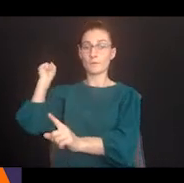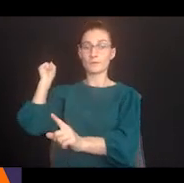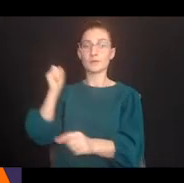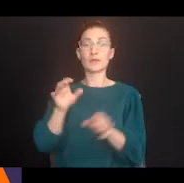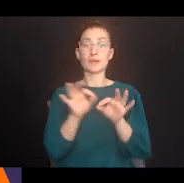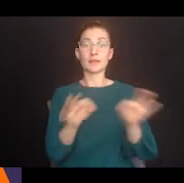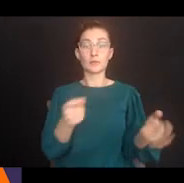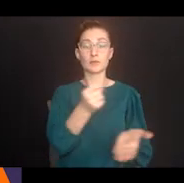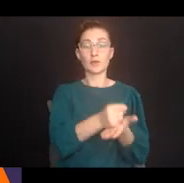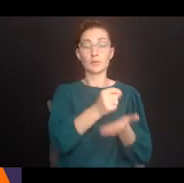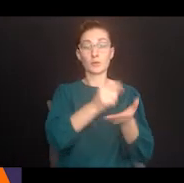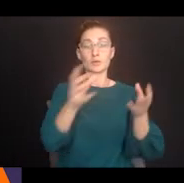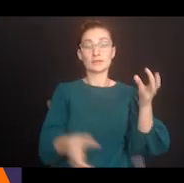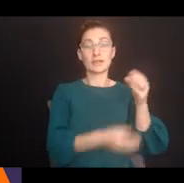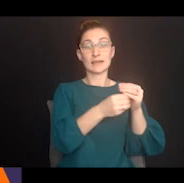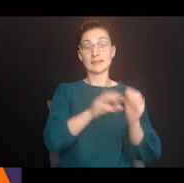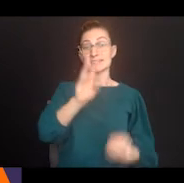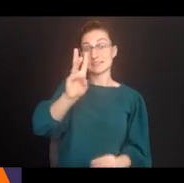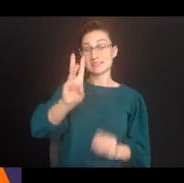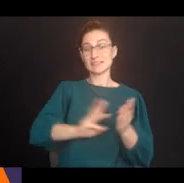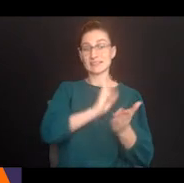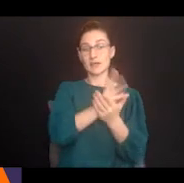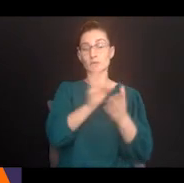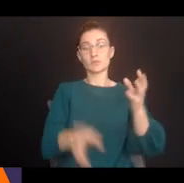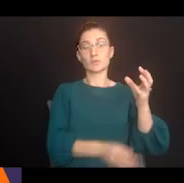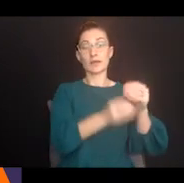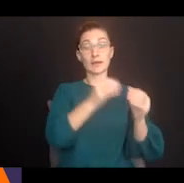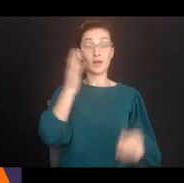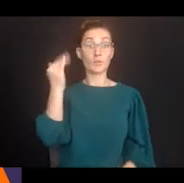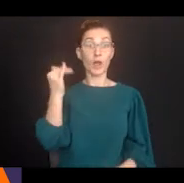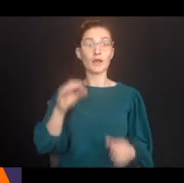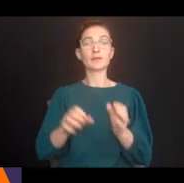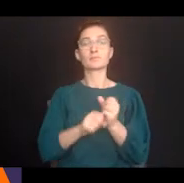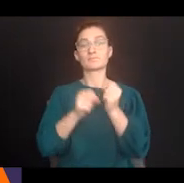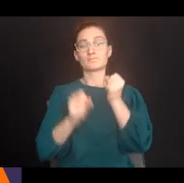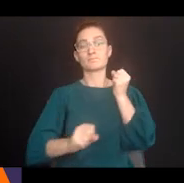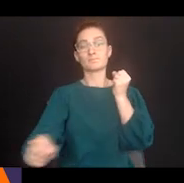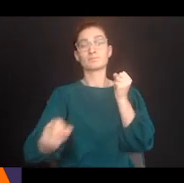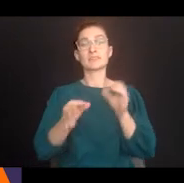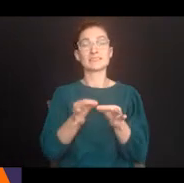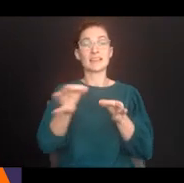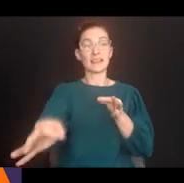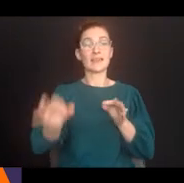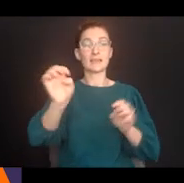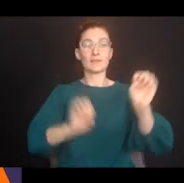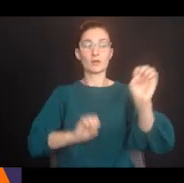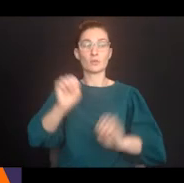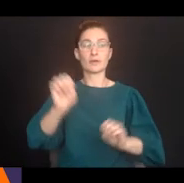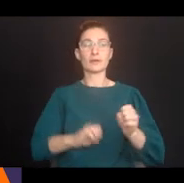was added and 6 hours were added due to the delay in evaluating.